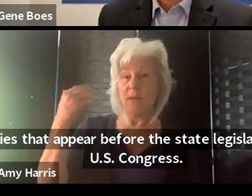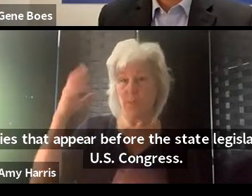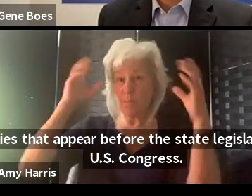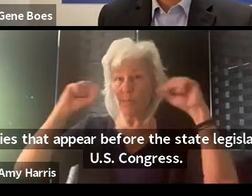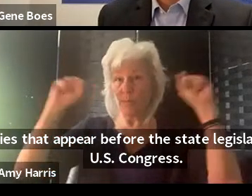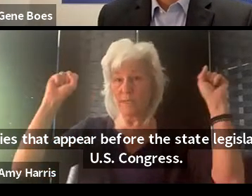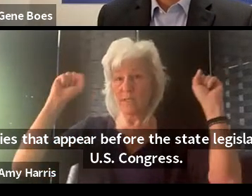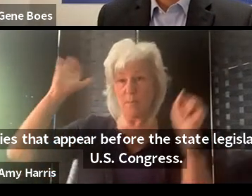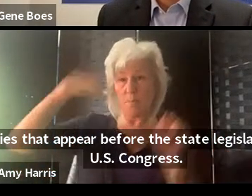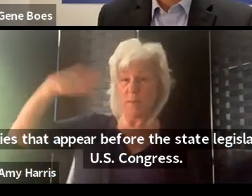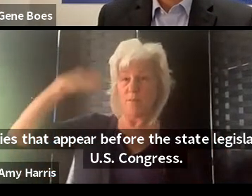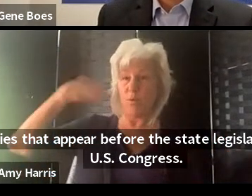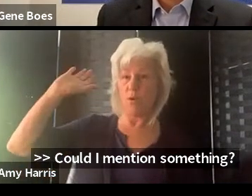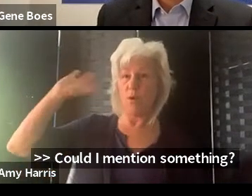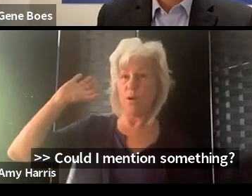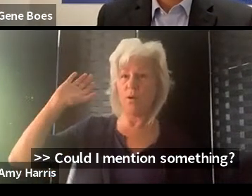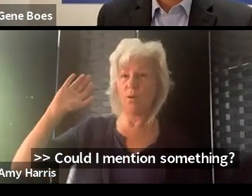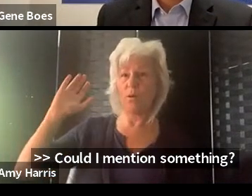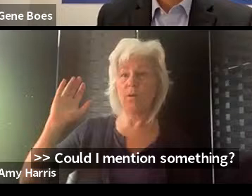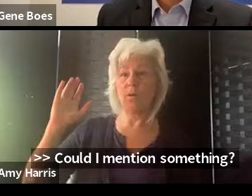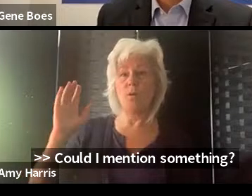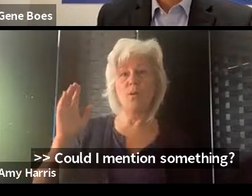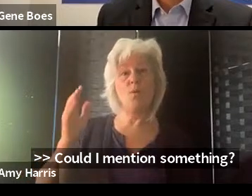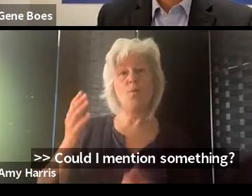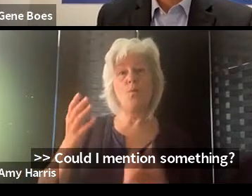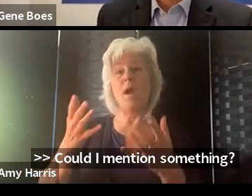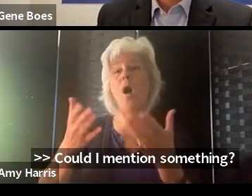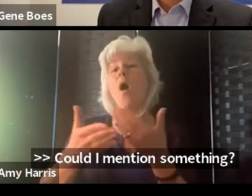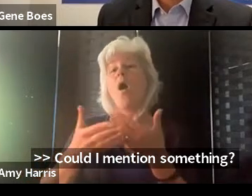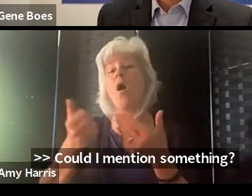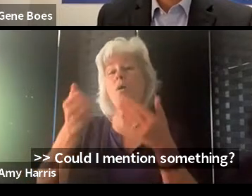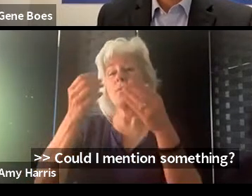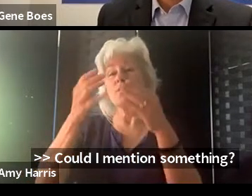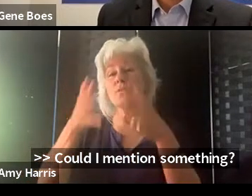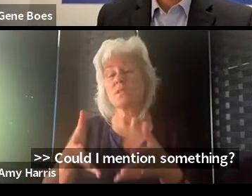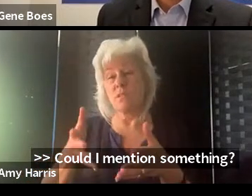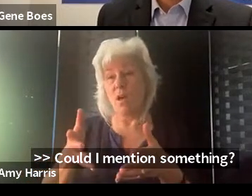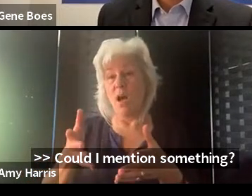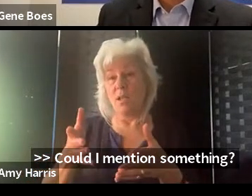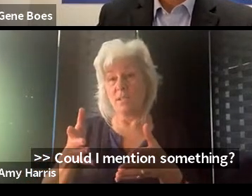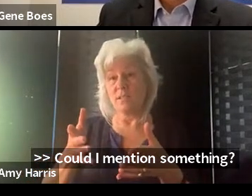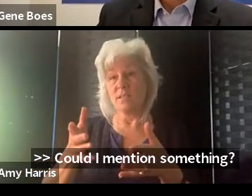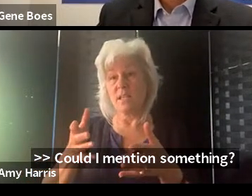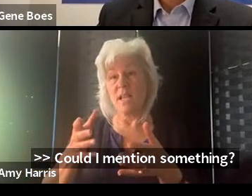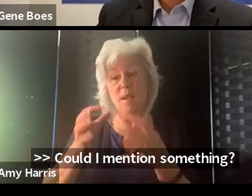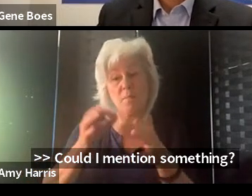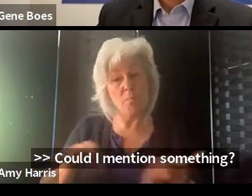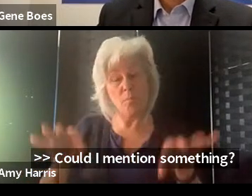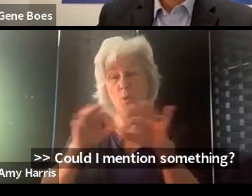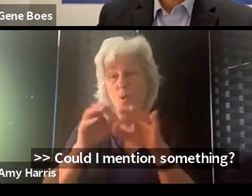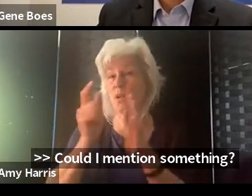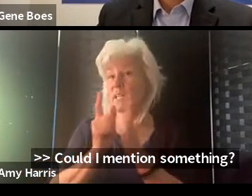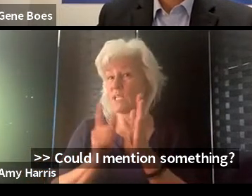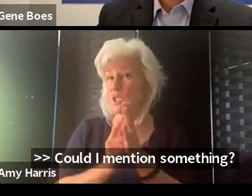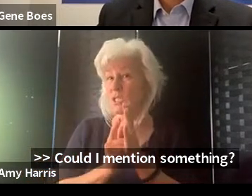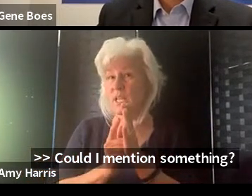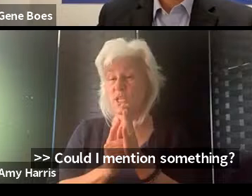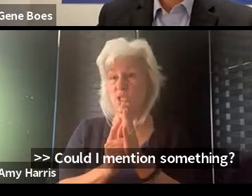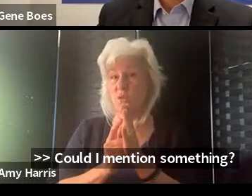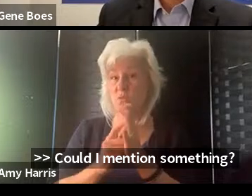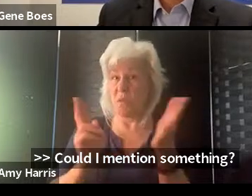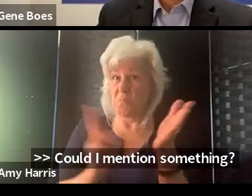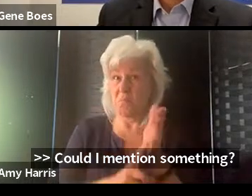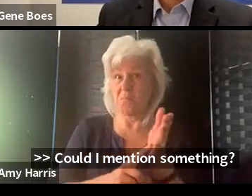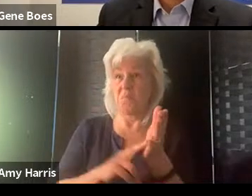lost a very powerful piece of legislation by the stroke of a pen. I'd like to have Bill